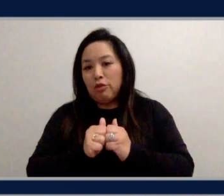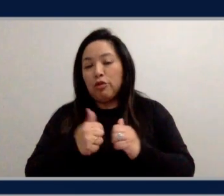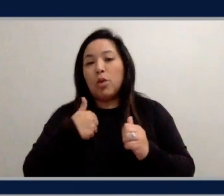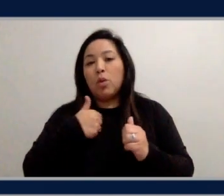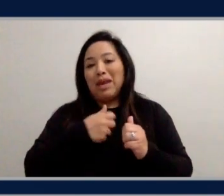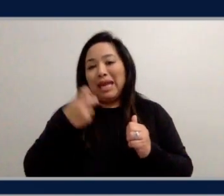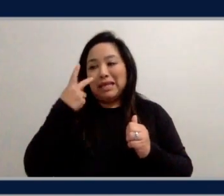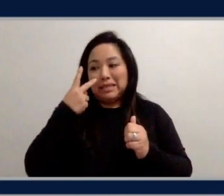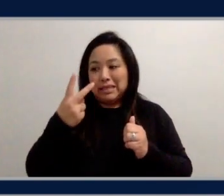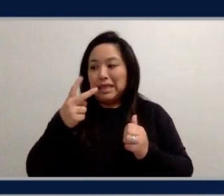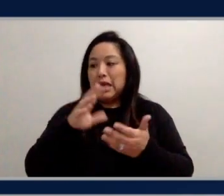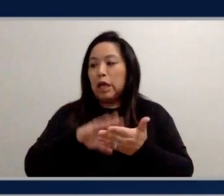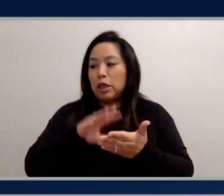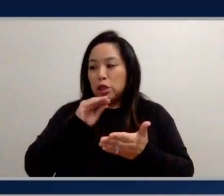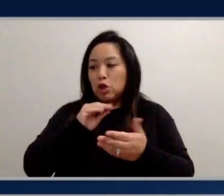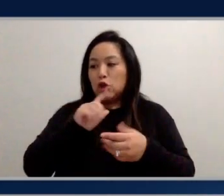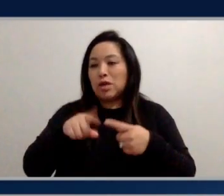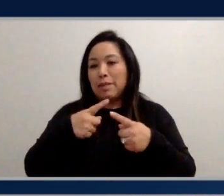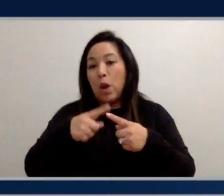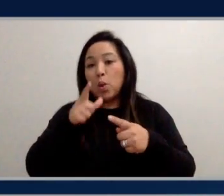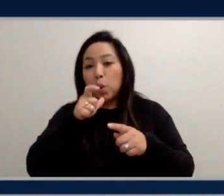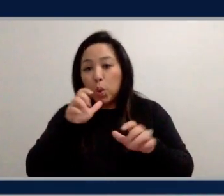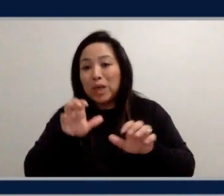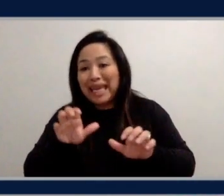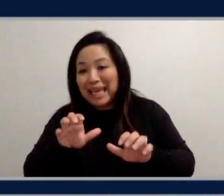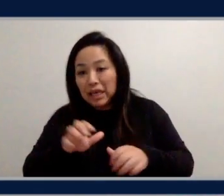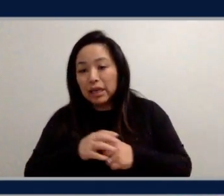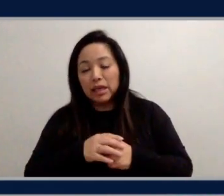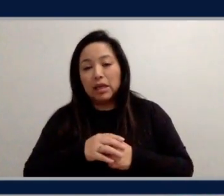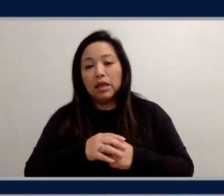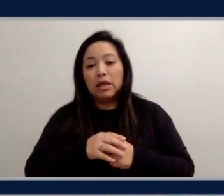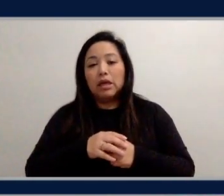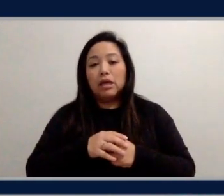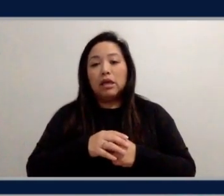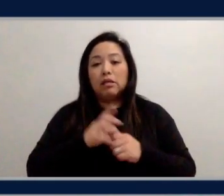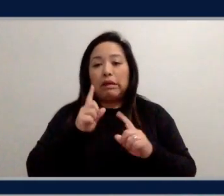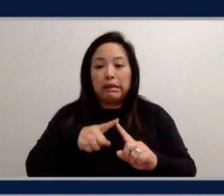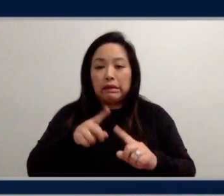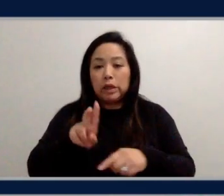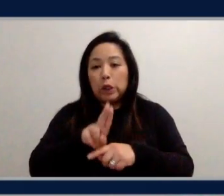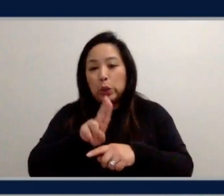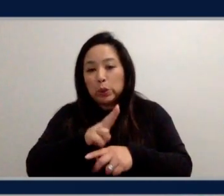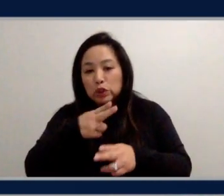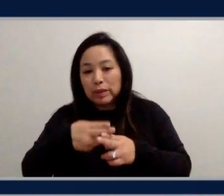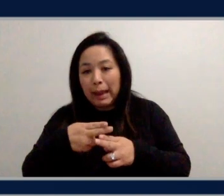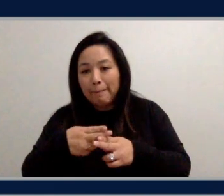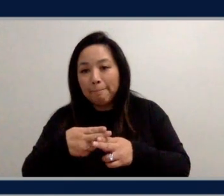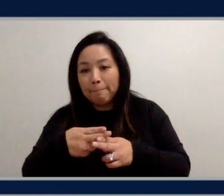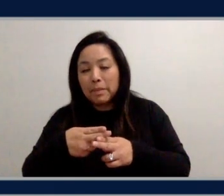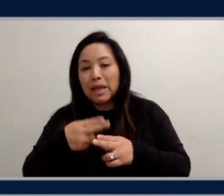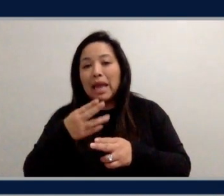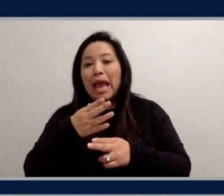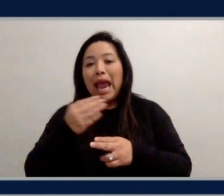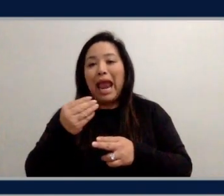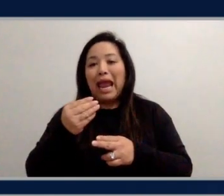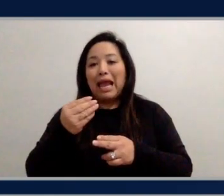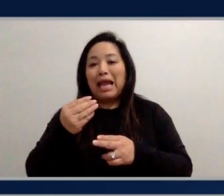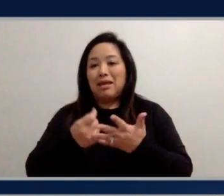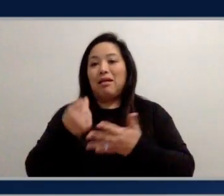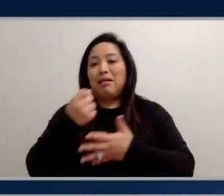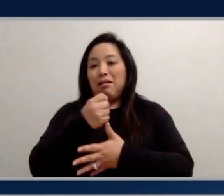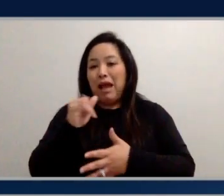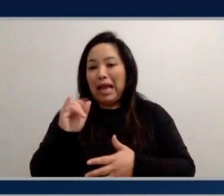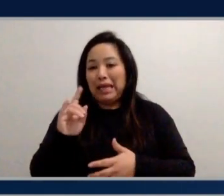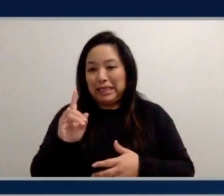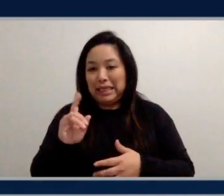who did the activity, in this case, the specific username, the admin username, and the principal ID. And this is